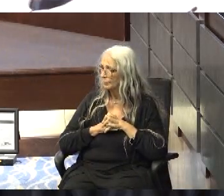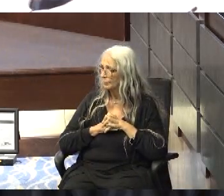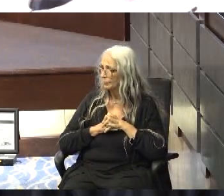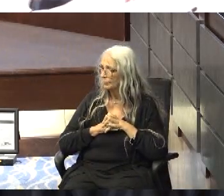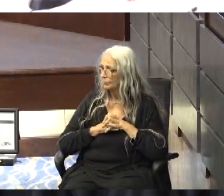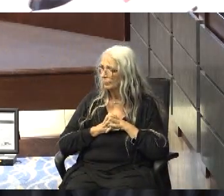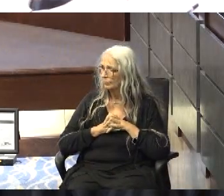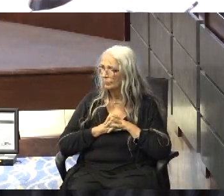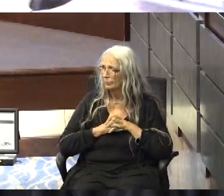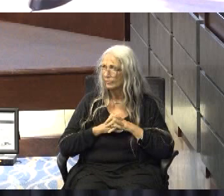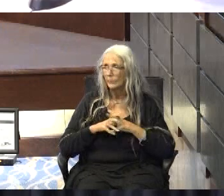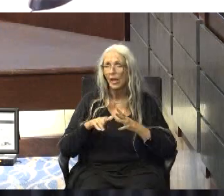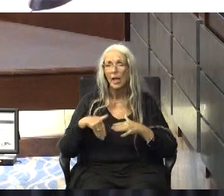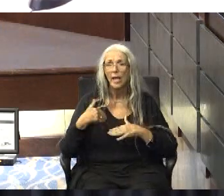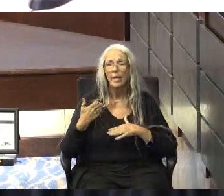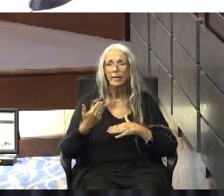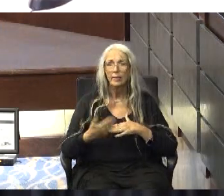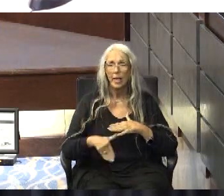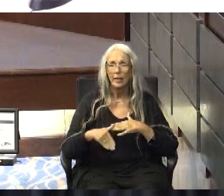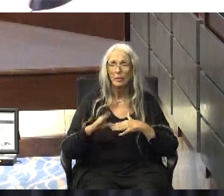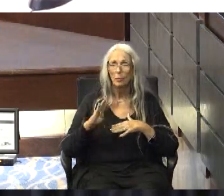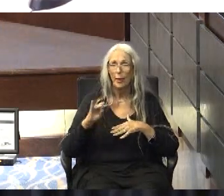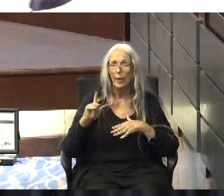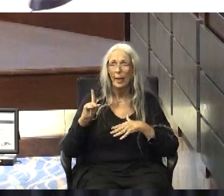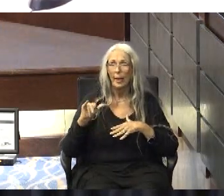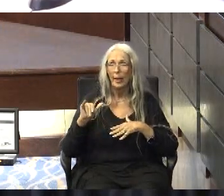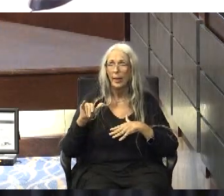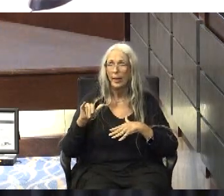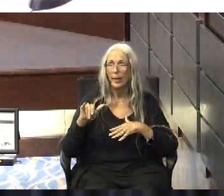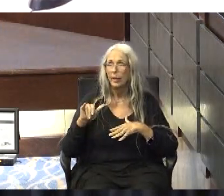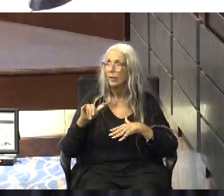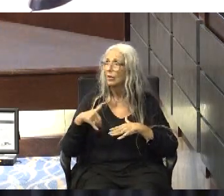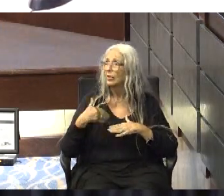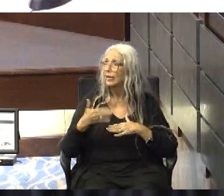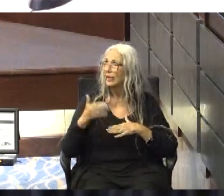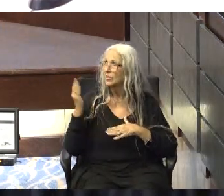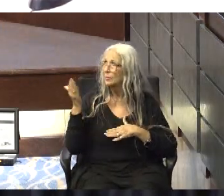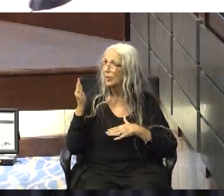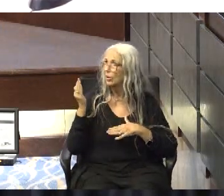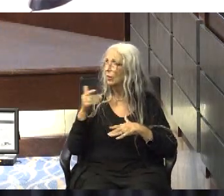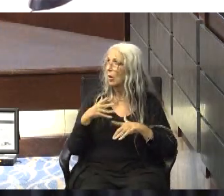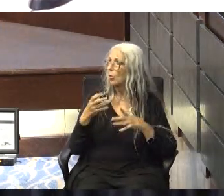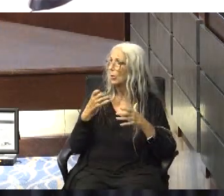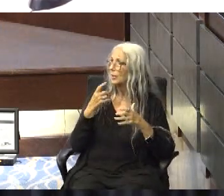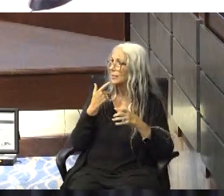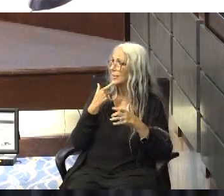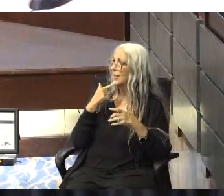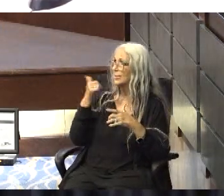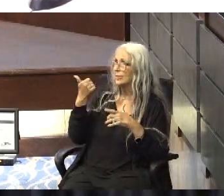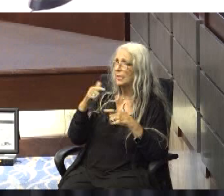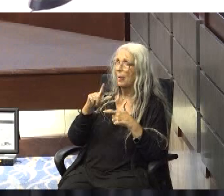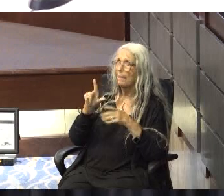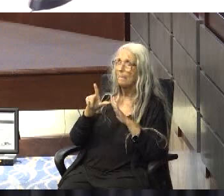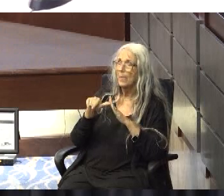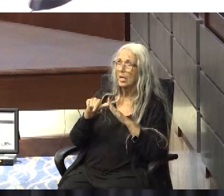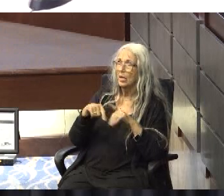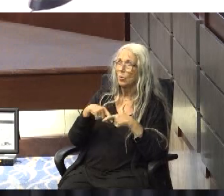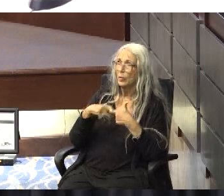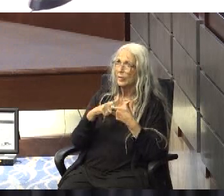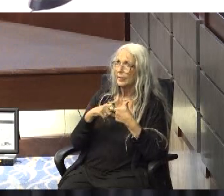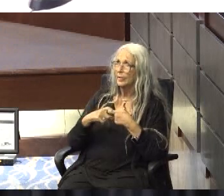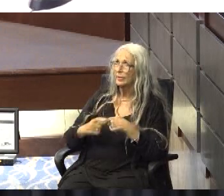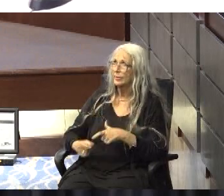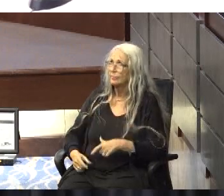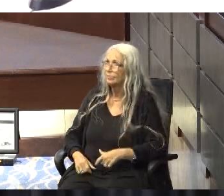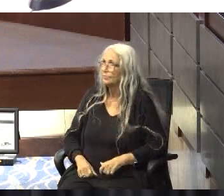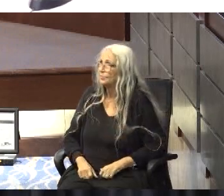And I believe next we have, Bradley will introduce the next speaker, but I was going to propose that we take a 10-minute recess. Okay, that'd be